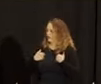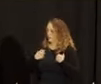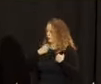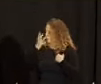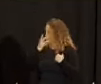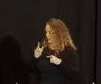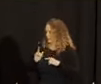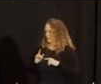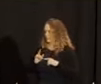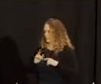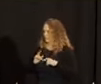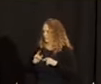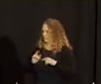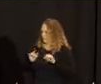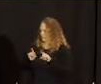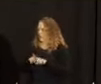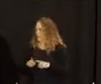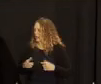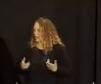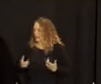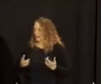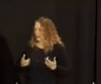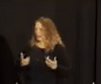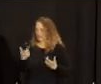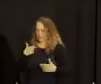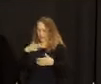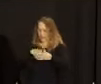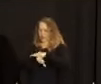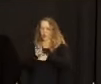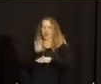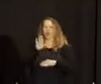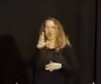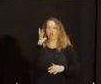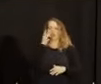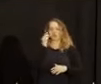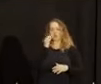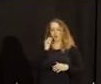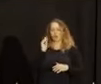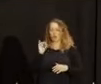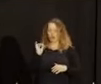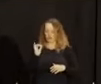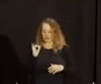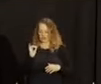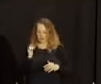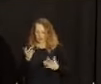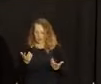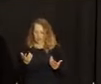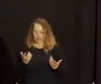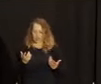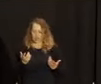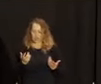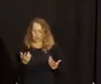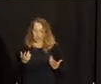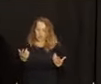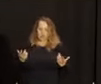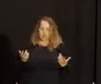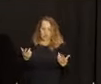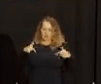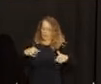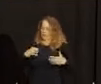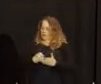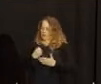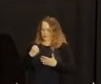me, but I will often experience sort of like this